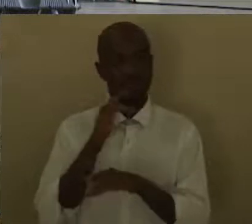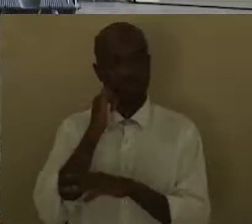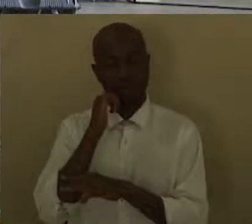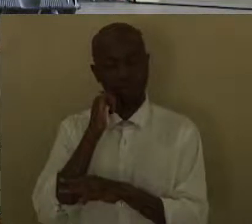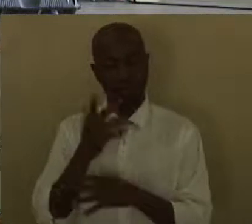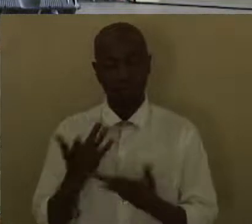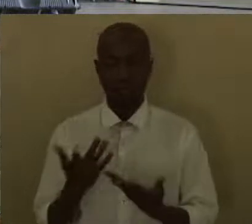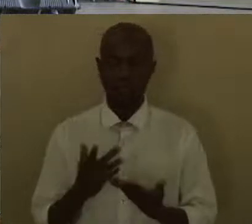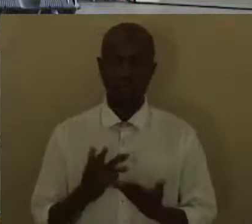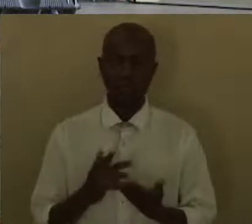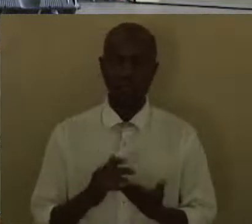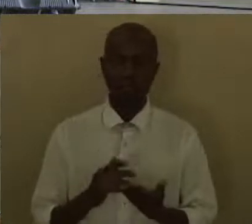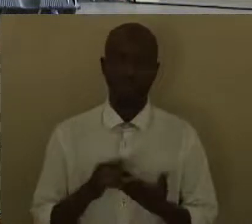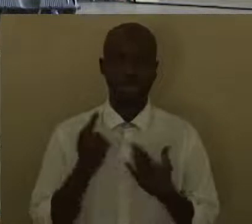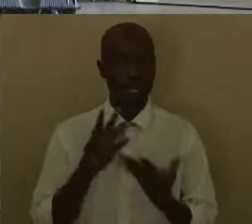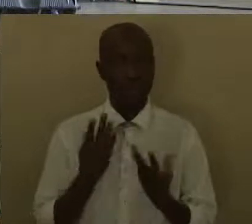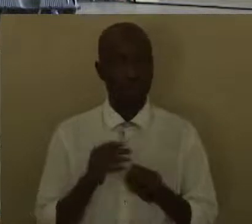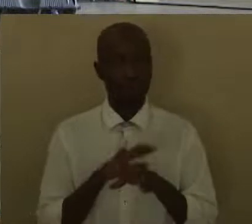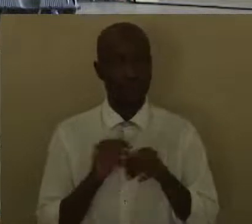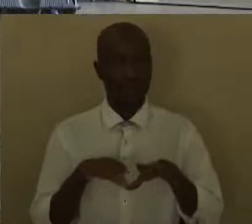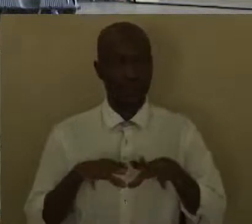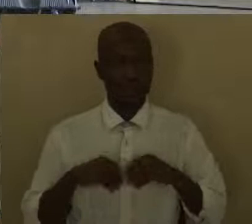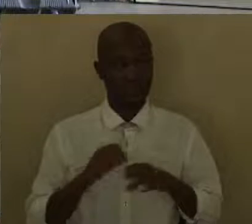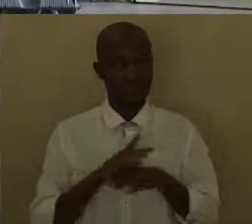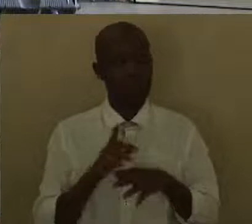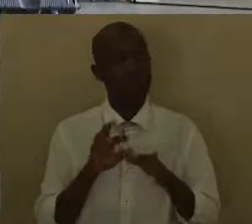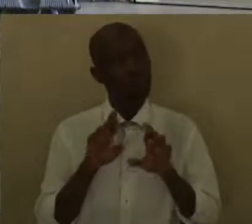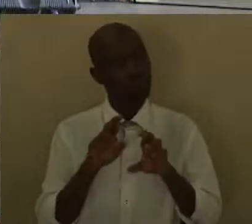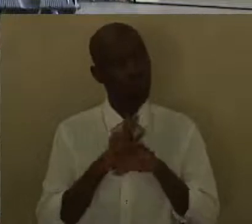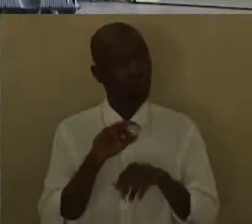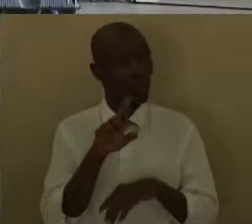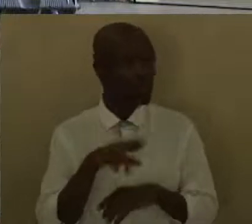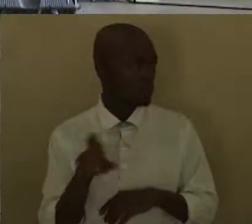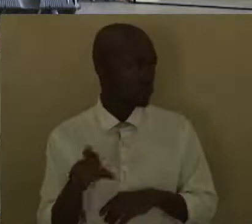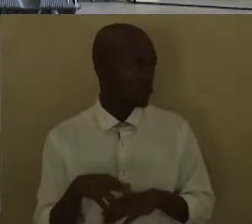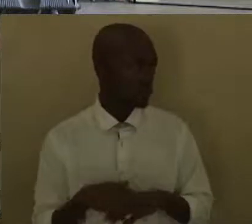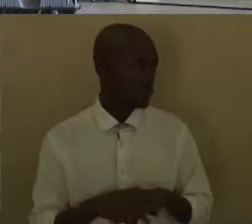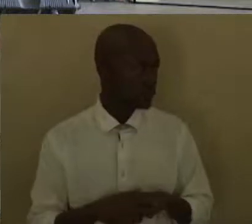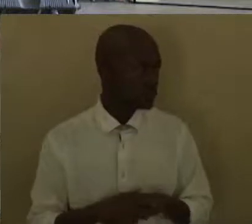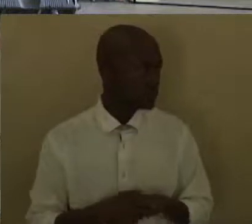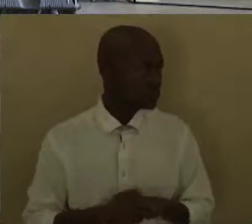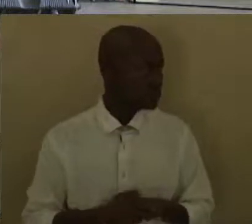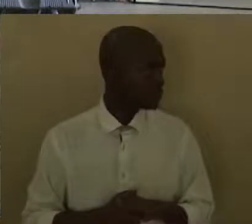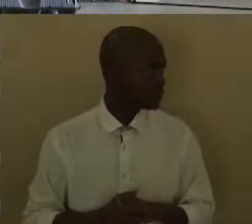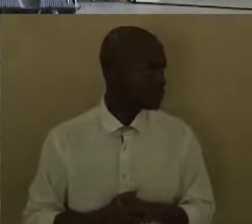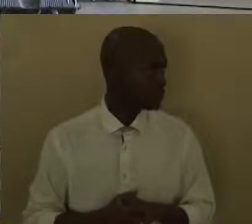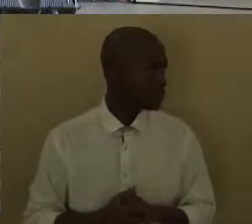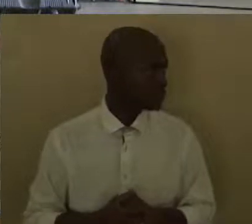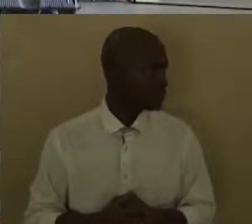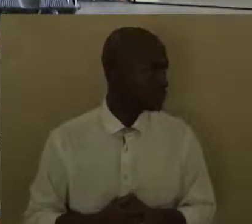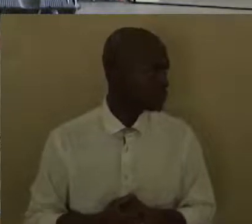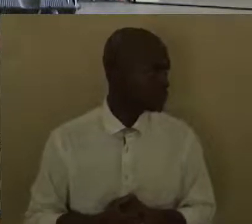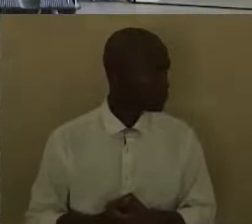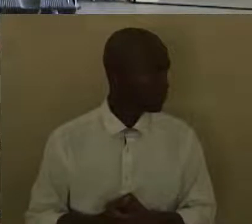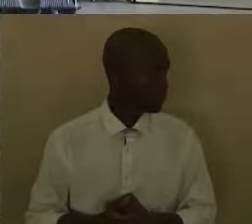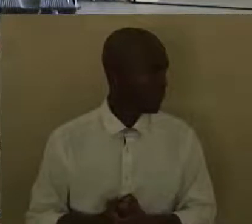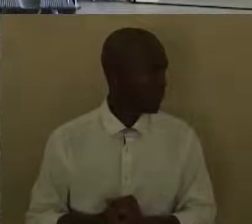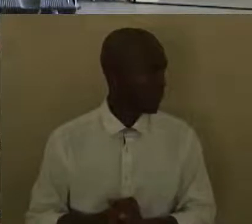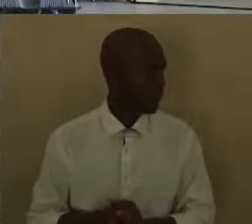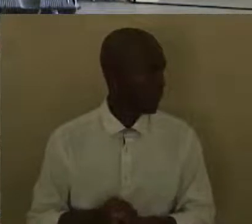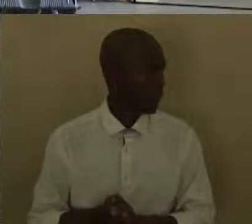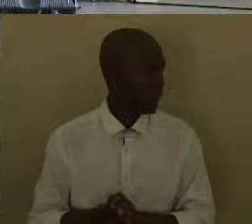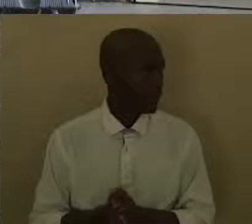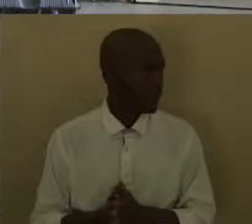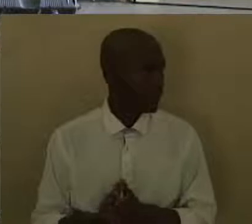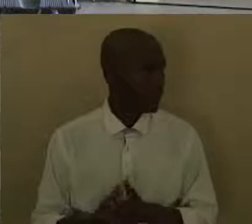apologies have been accepted. I hope I'm correct, honorable members. Do we accept the apologies?